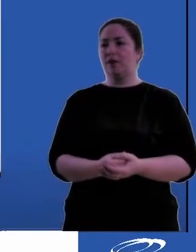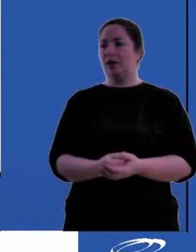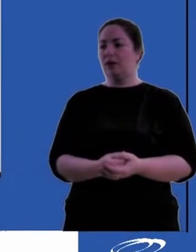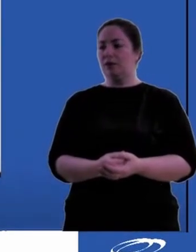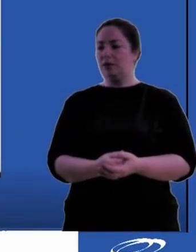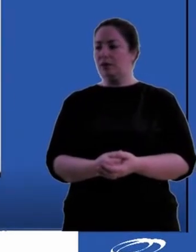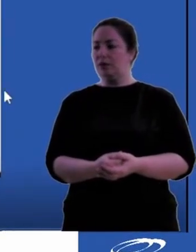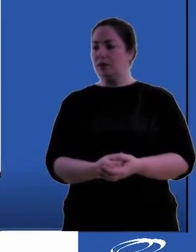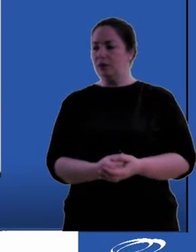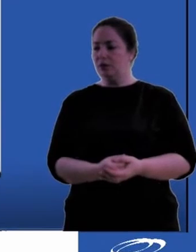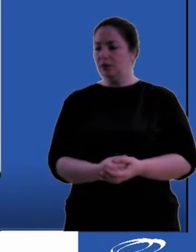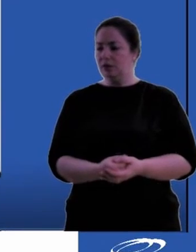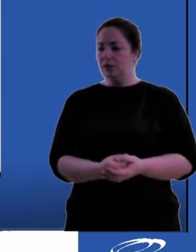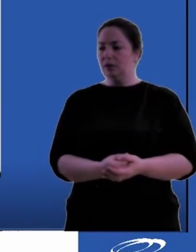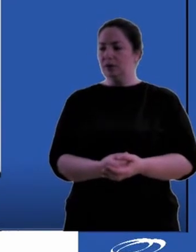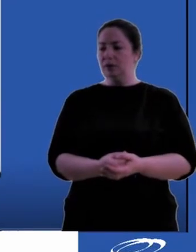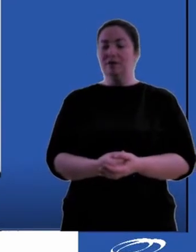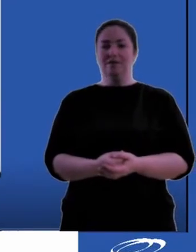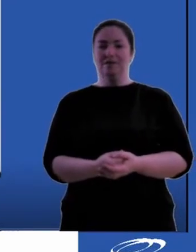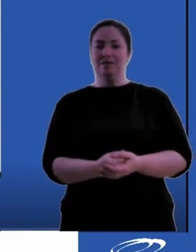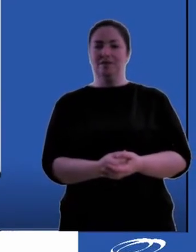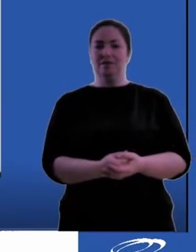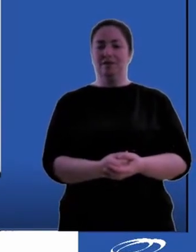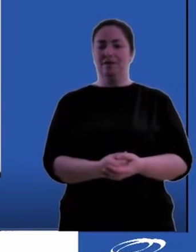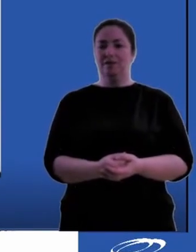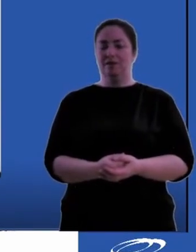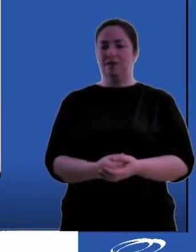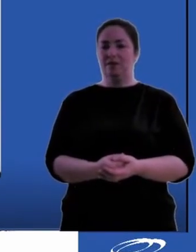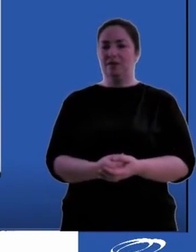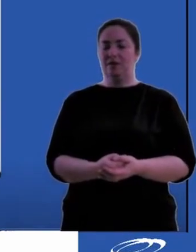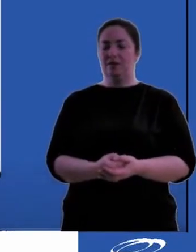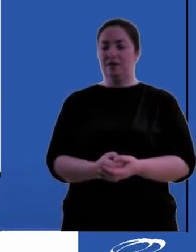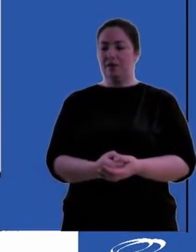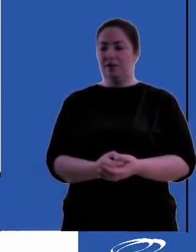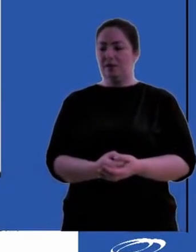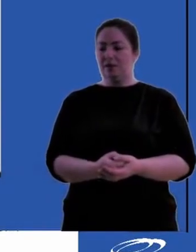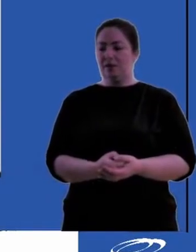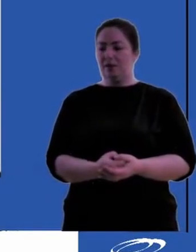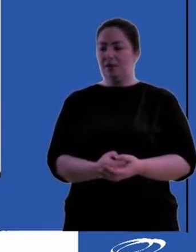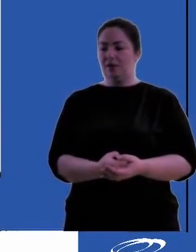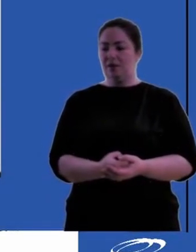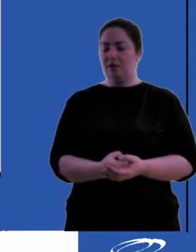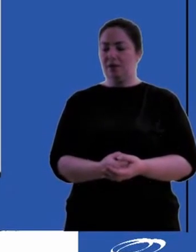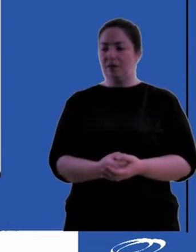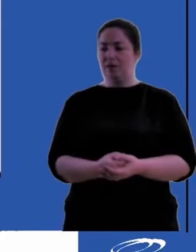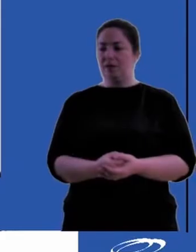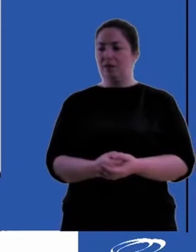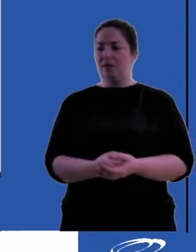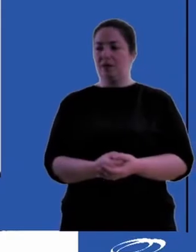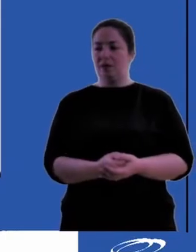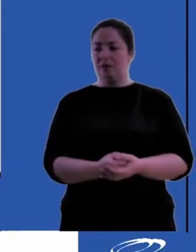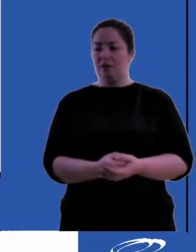Thank you so much for having me here today. I'm excited to talk about the microbiological diagnosis of periprosthetic